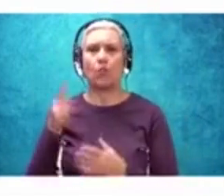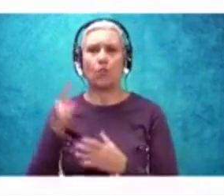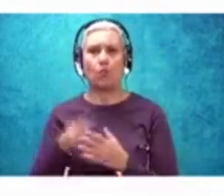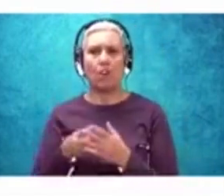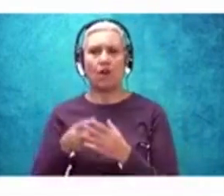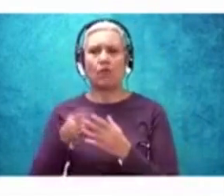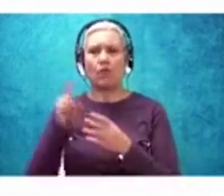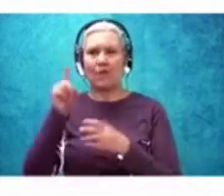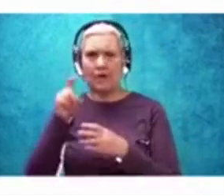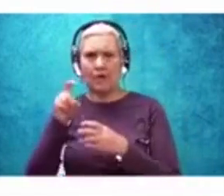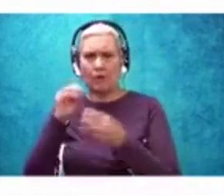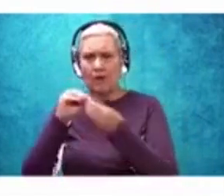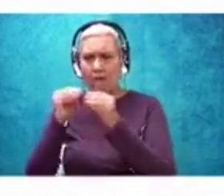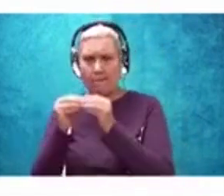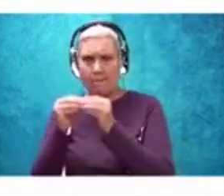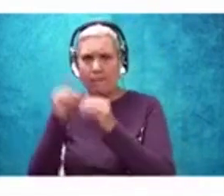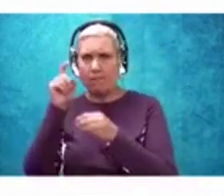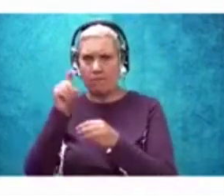true.